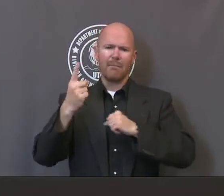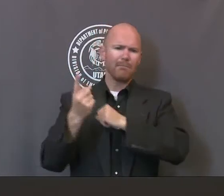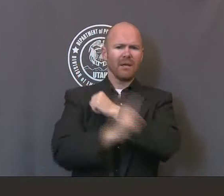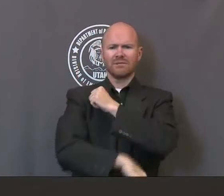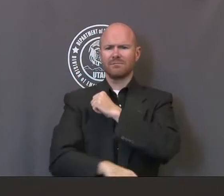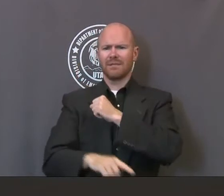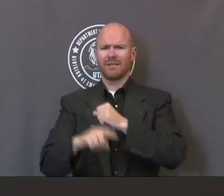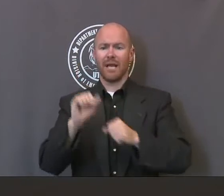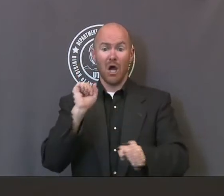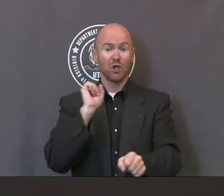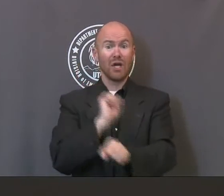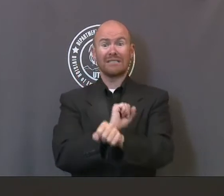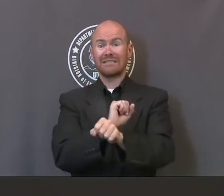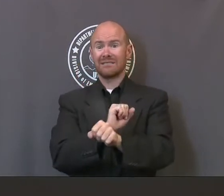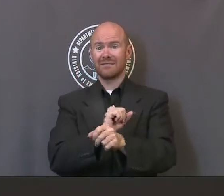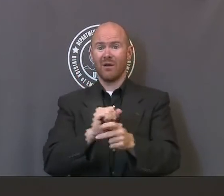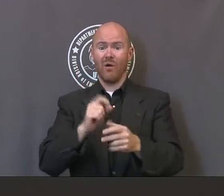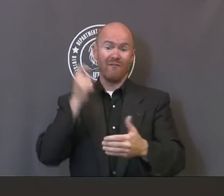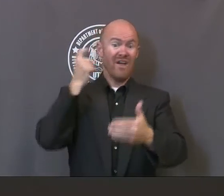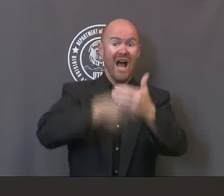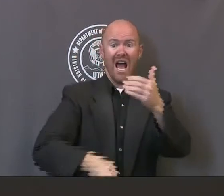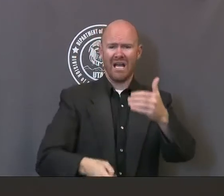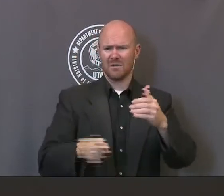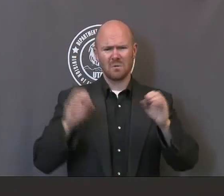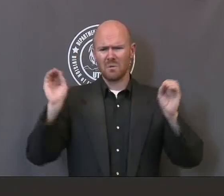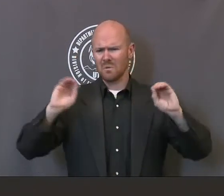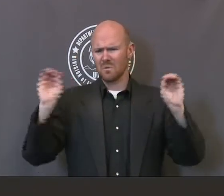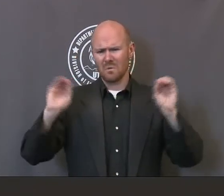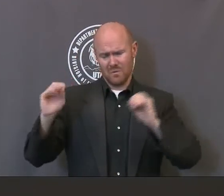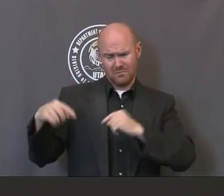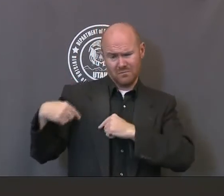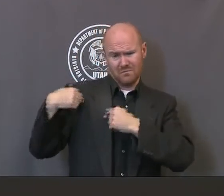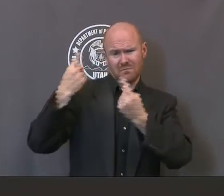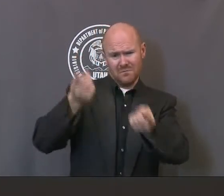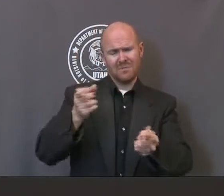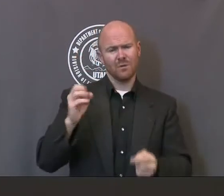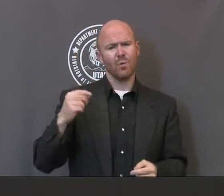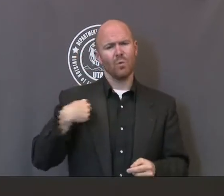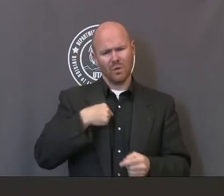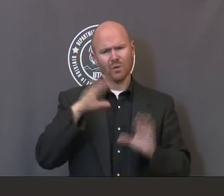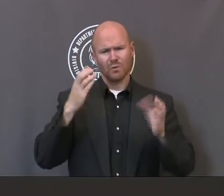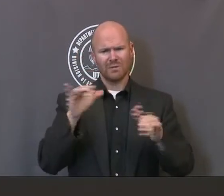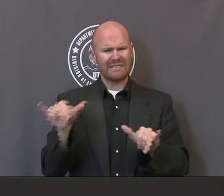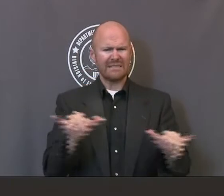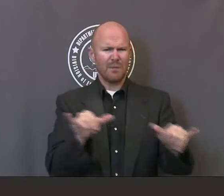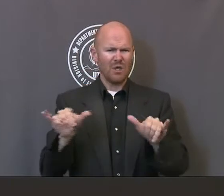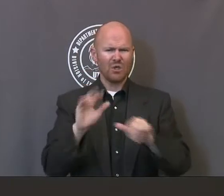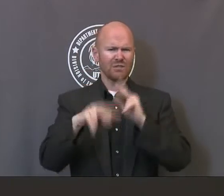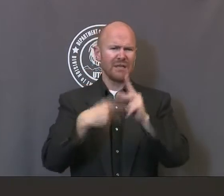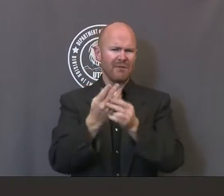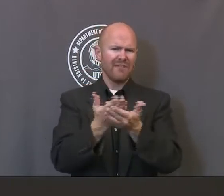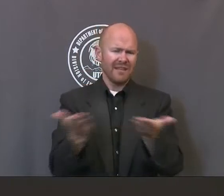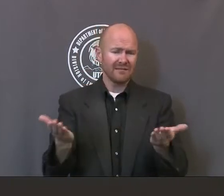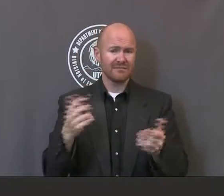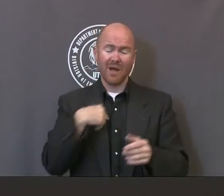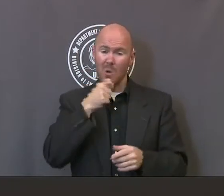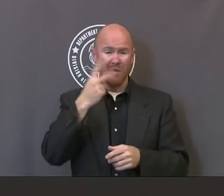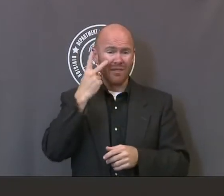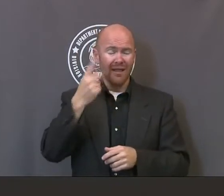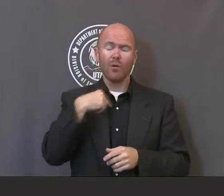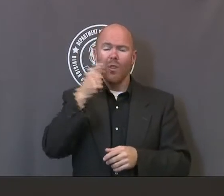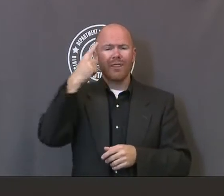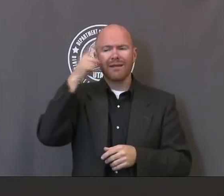places where we have a mandate already in place by the local government. So we're doing a similar thing. I don't expect there's going to be a lot of police out looking